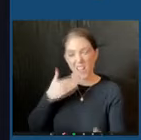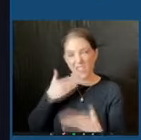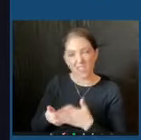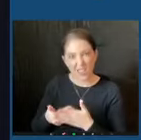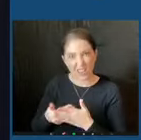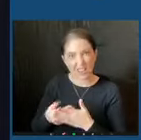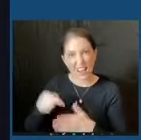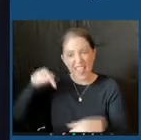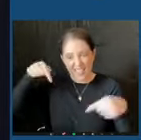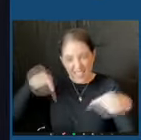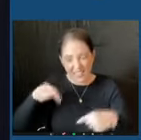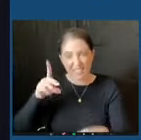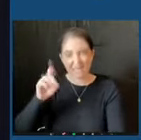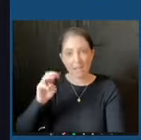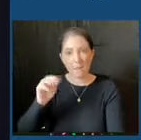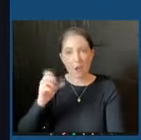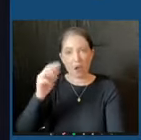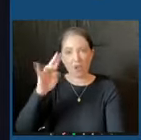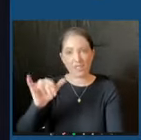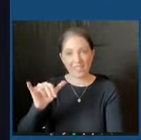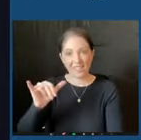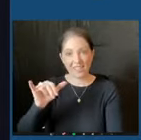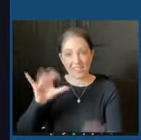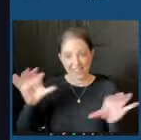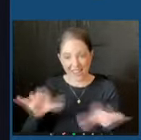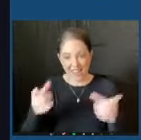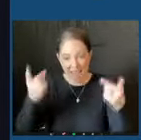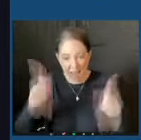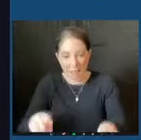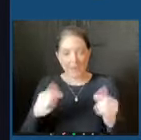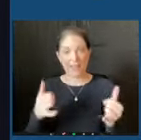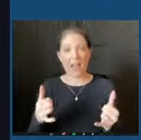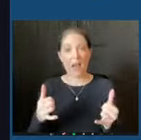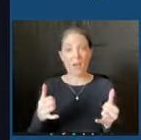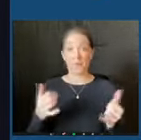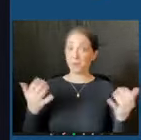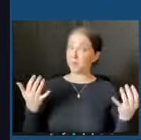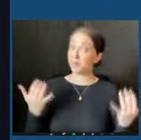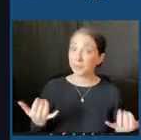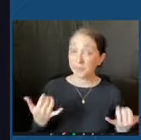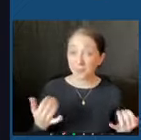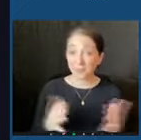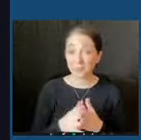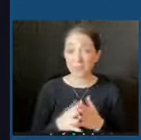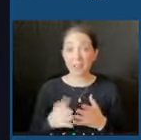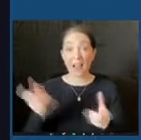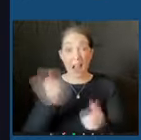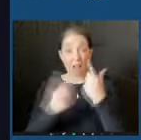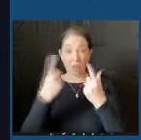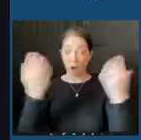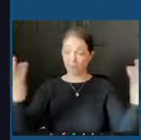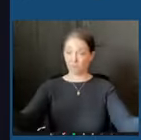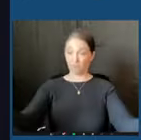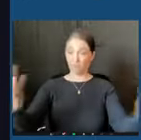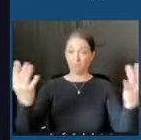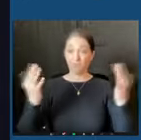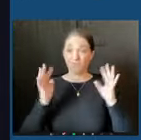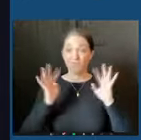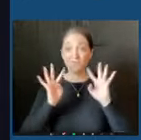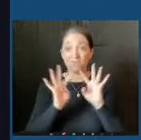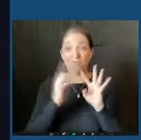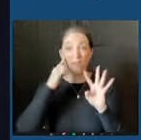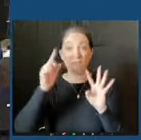in action. Never forget that. And so with that, I'm happy to bring everybody to the front here for the bill signing. How